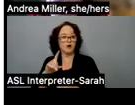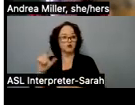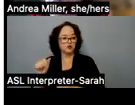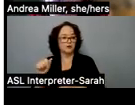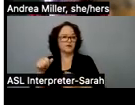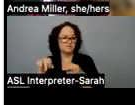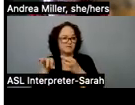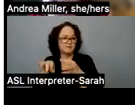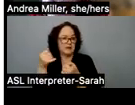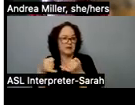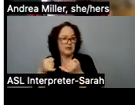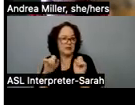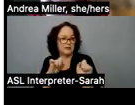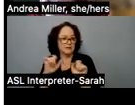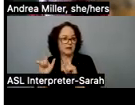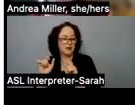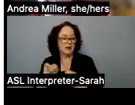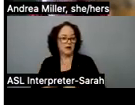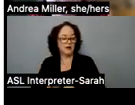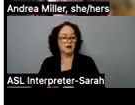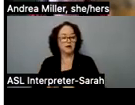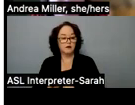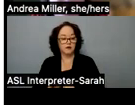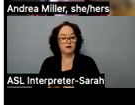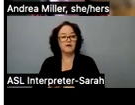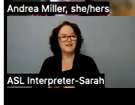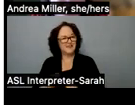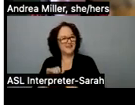slide about one of their success stories,